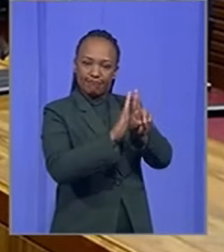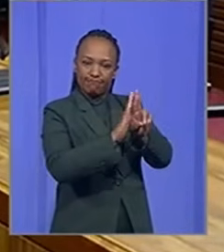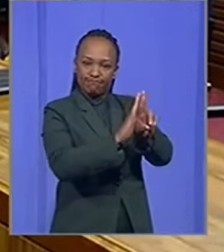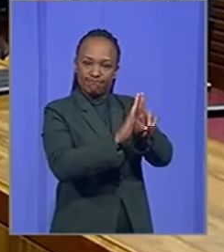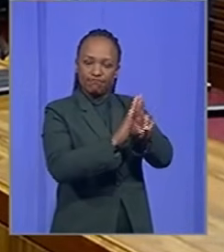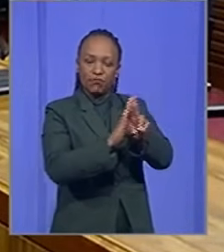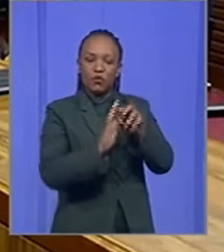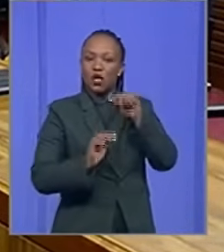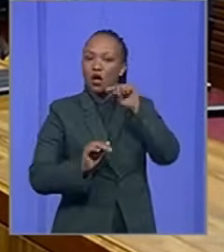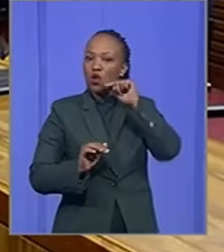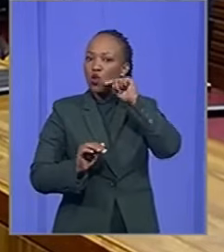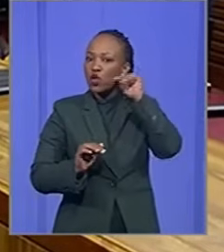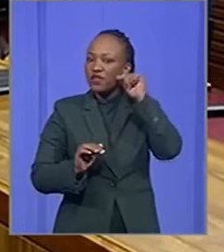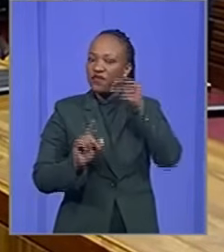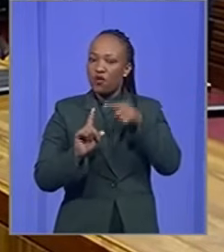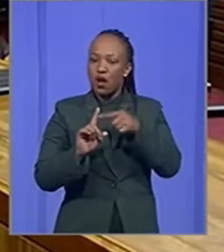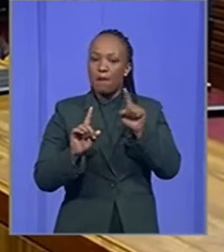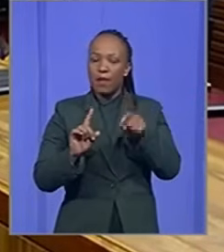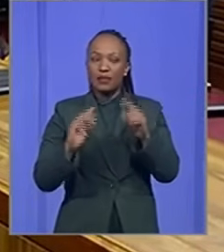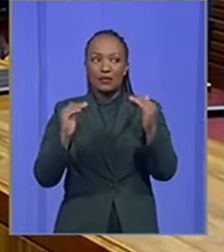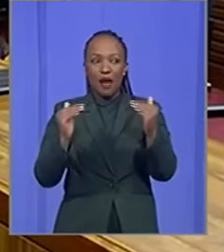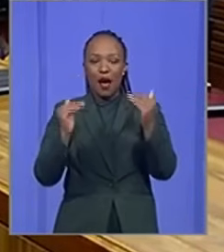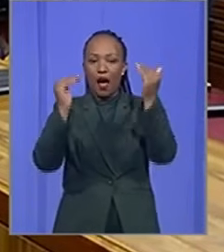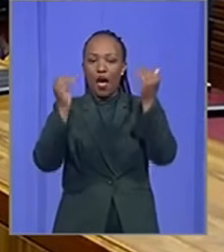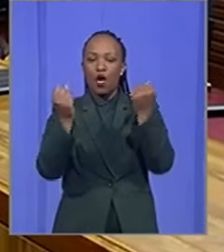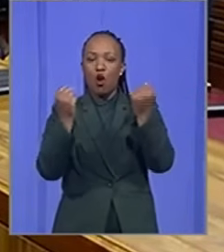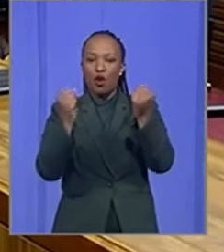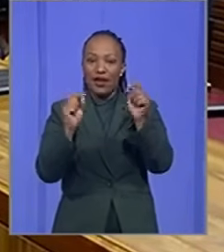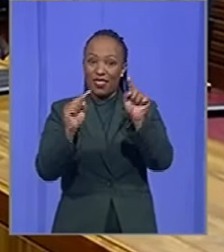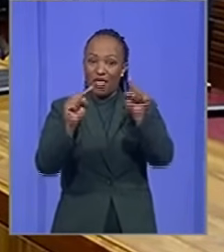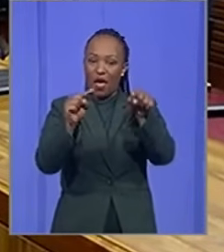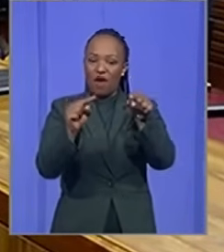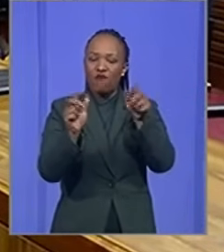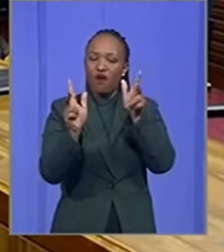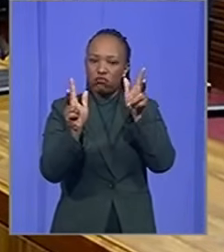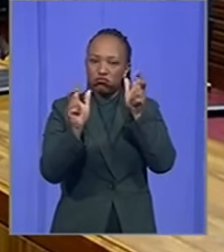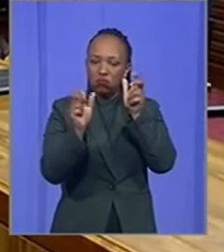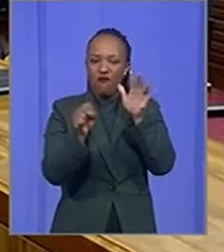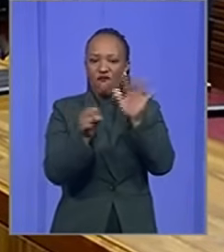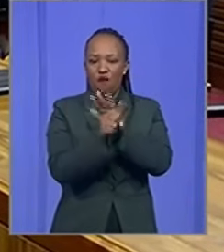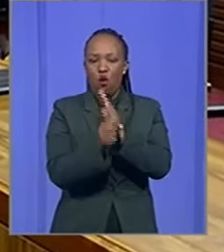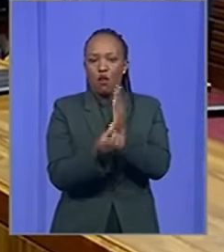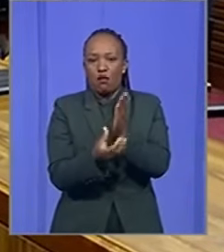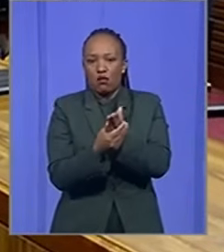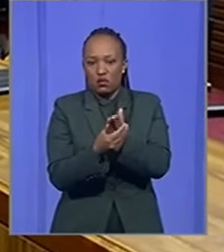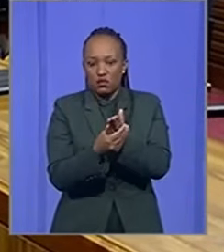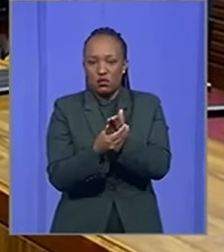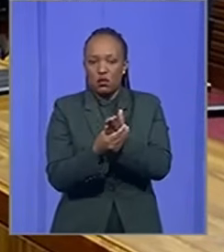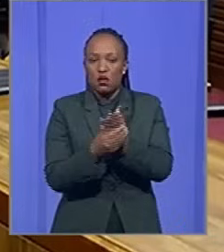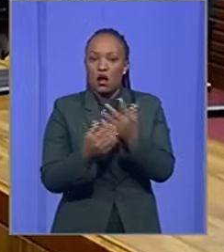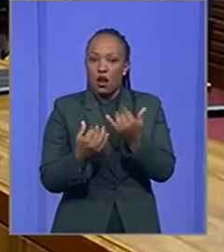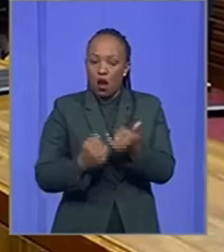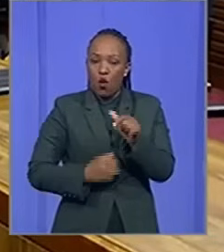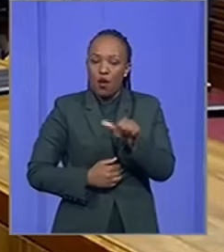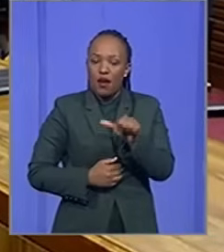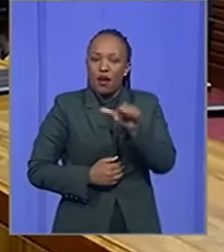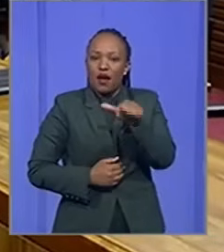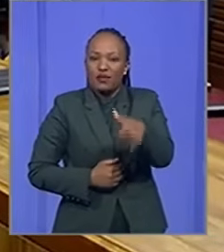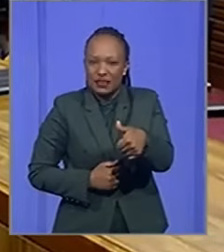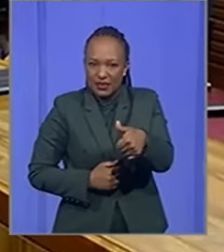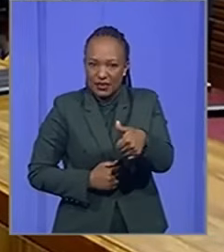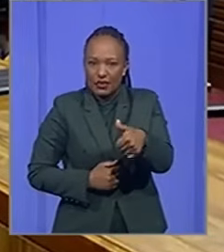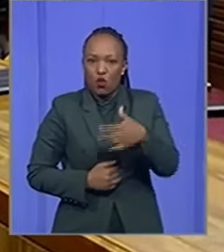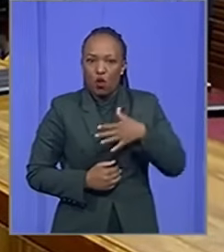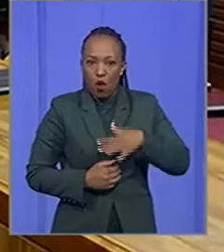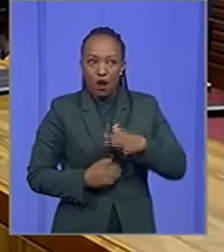Nqakula in the High Court and arraigning her for trial there. So now that we have disclosed, the next step is to obtain a